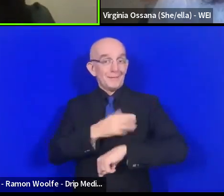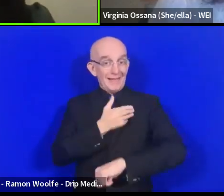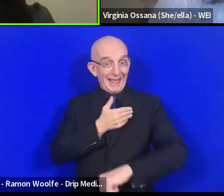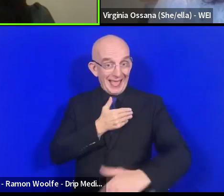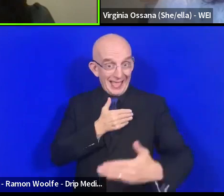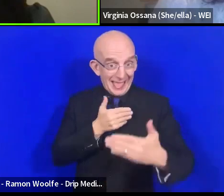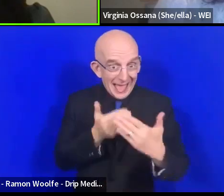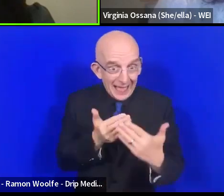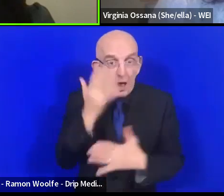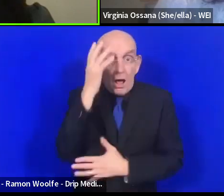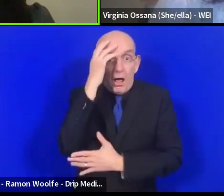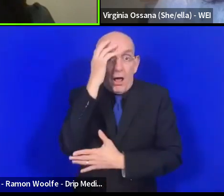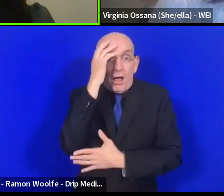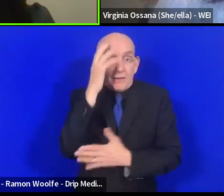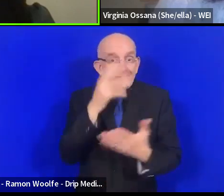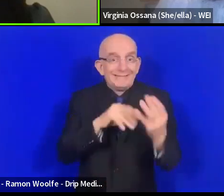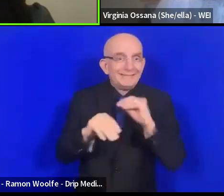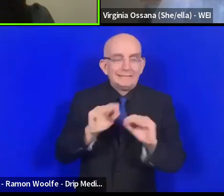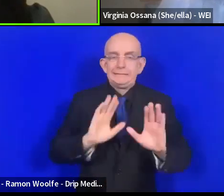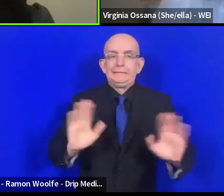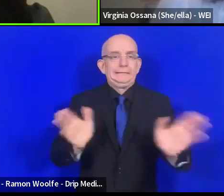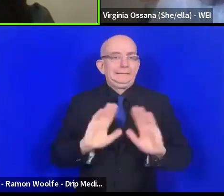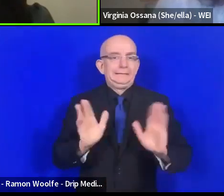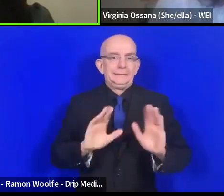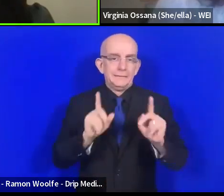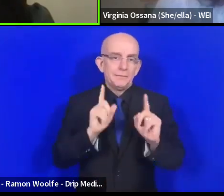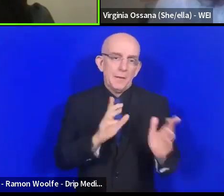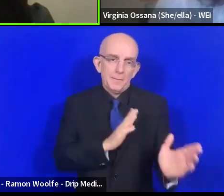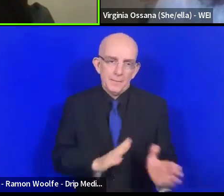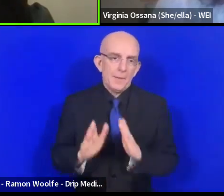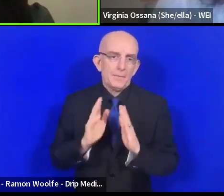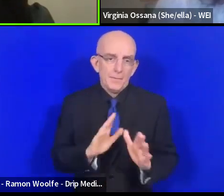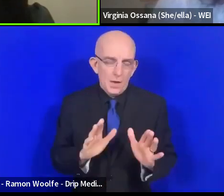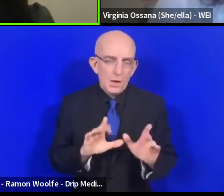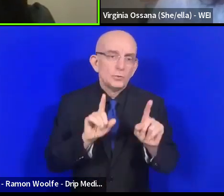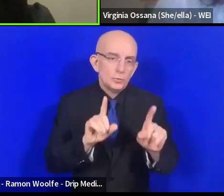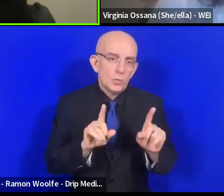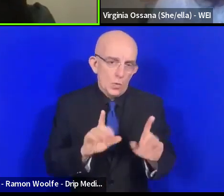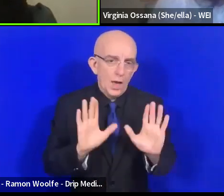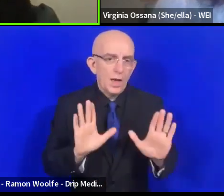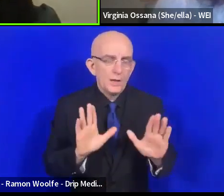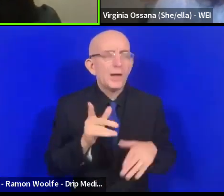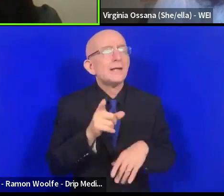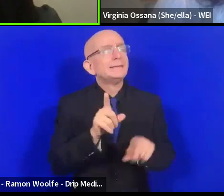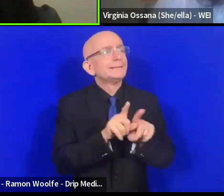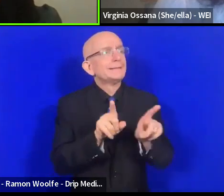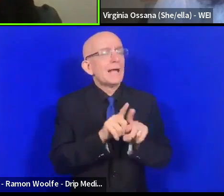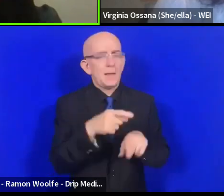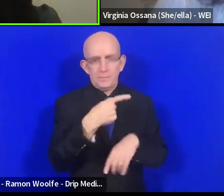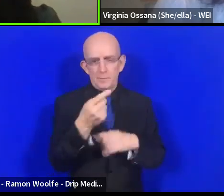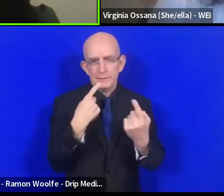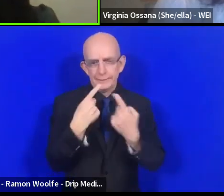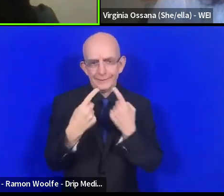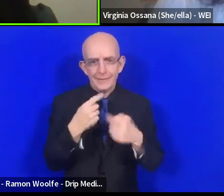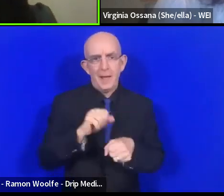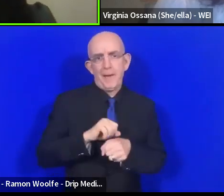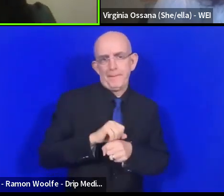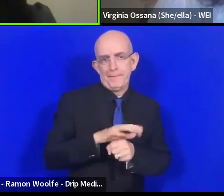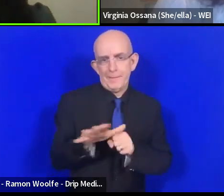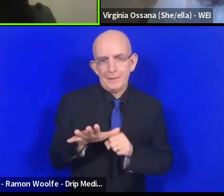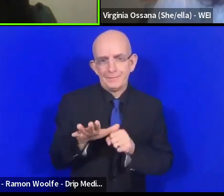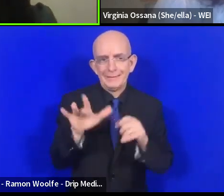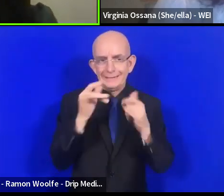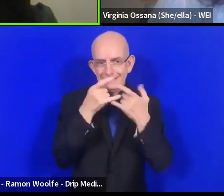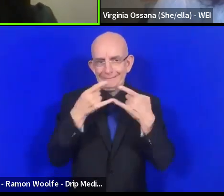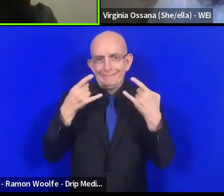We spoke about the pandemic, and I think those folks that have chronic illnesses, that wasn't at the forefront of our thinking when we were